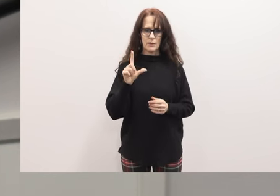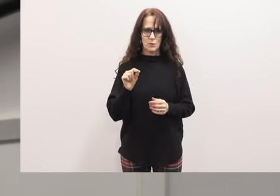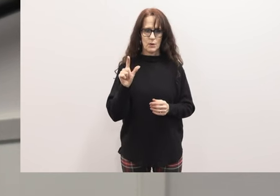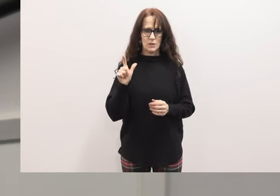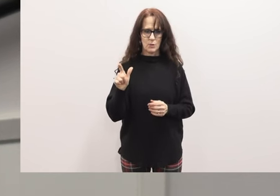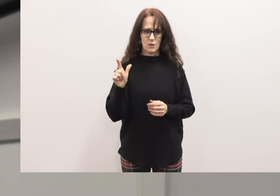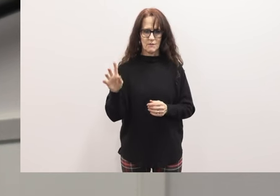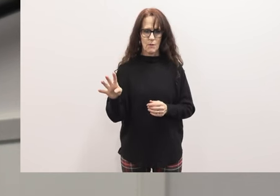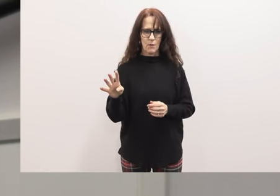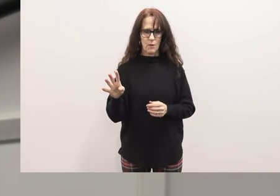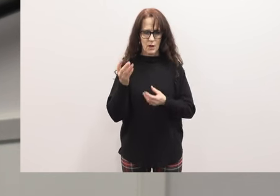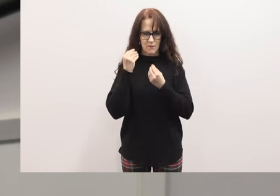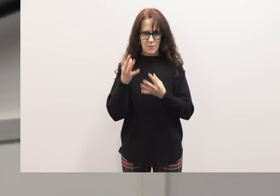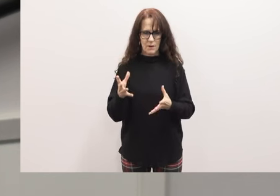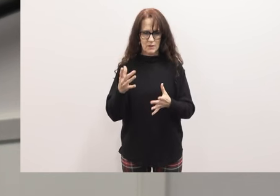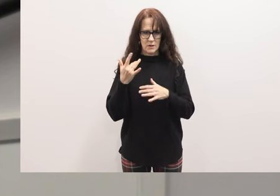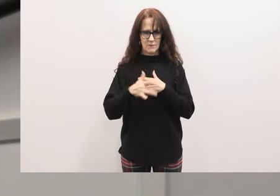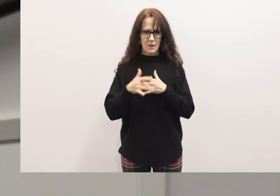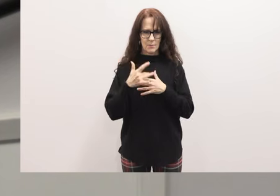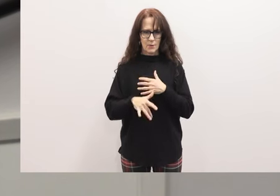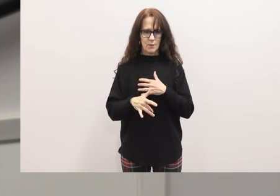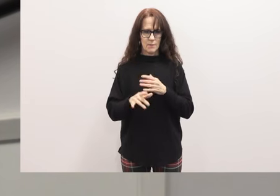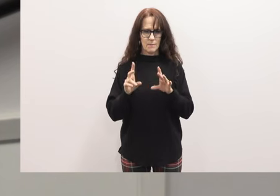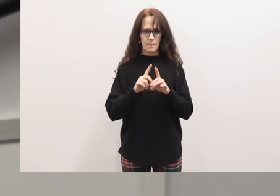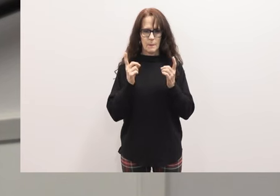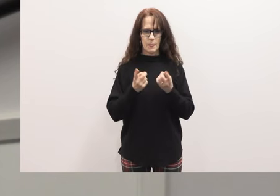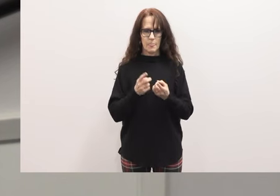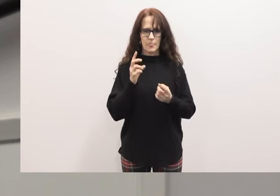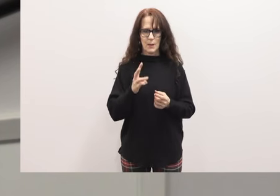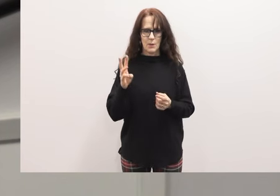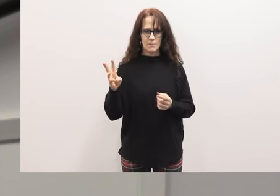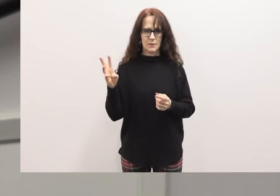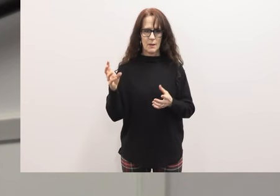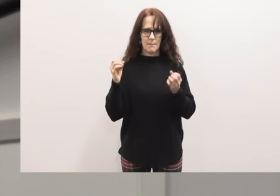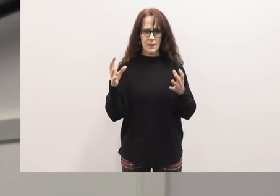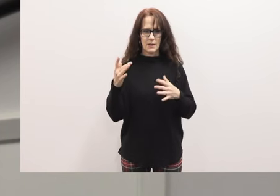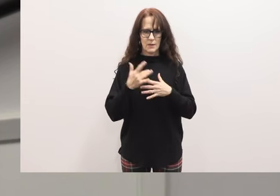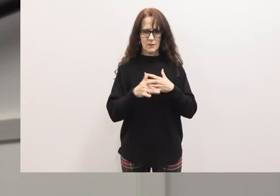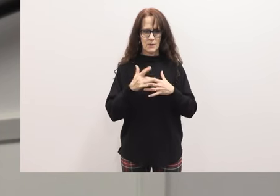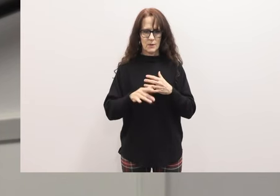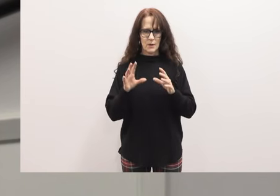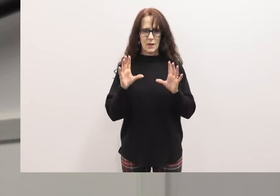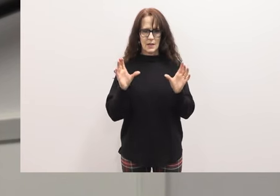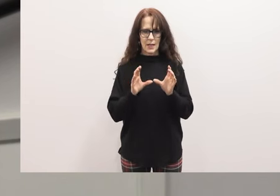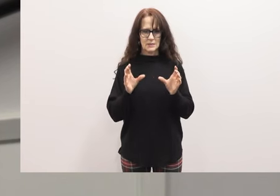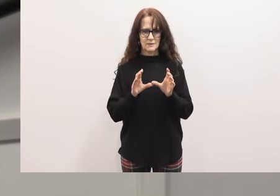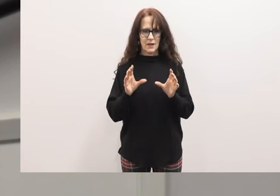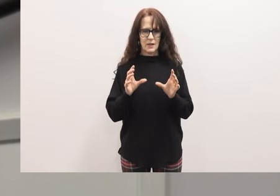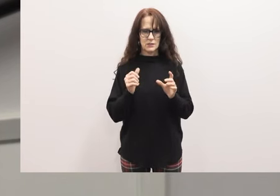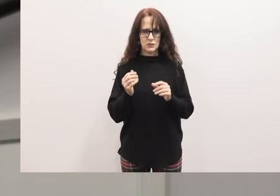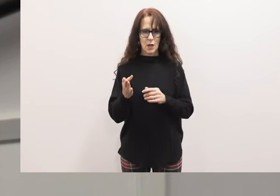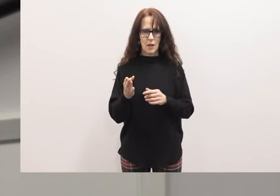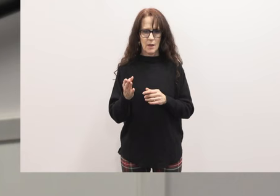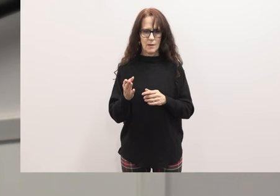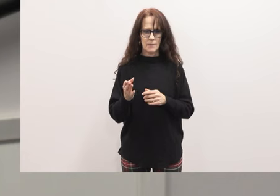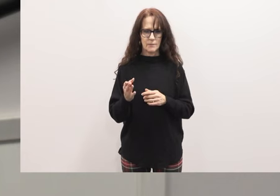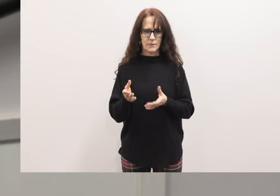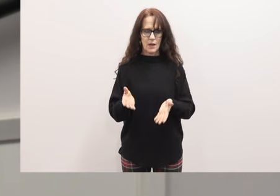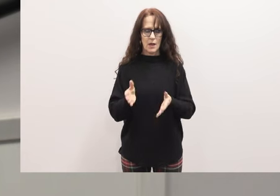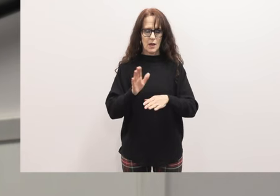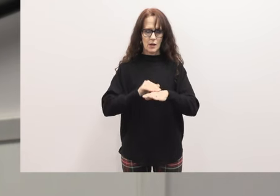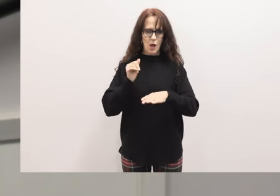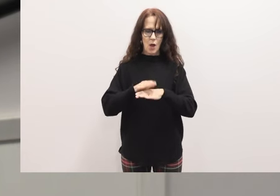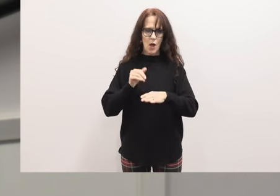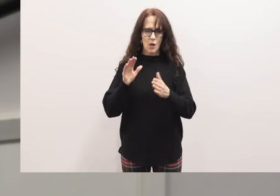and there is information available on the district website, but we have many vacancies for classified jobs. Want to call our community in, whether